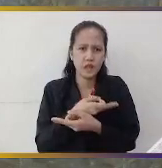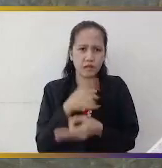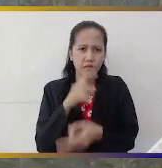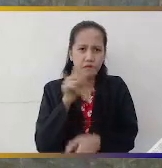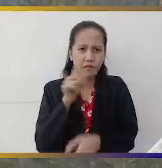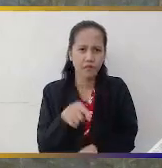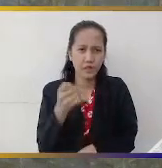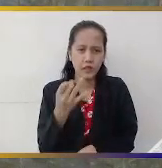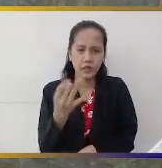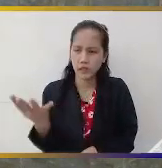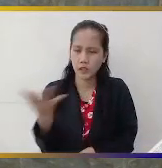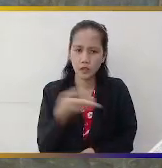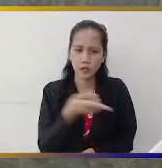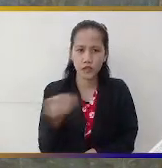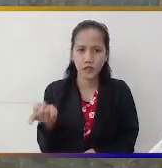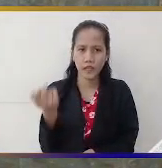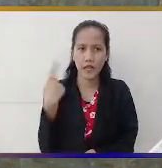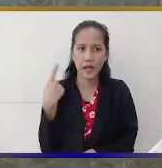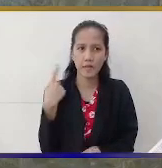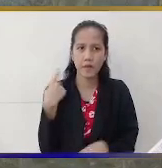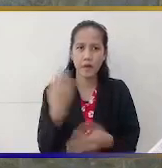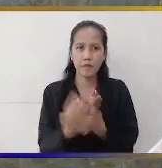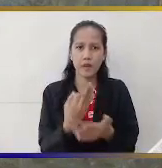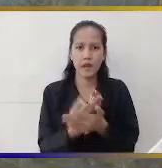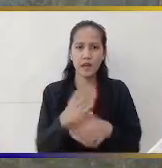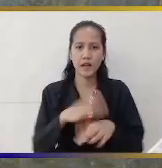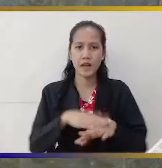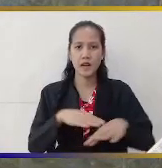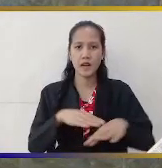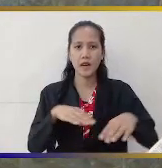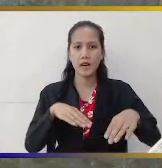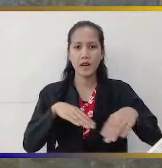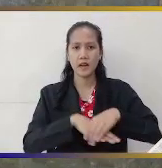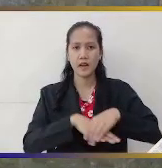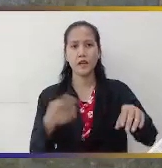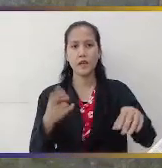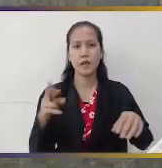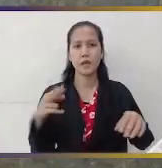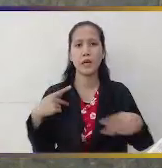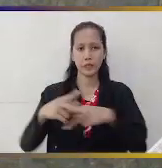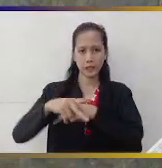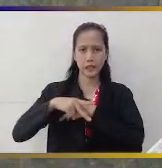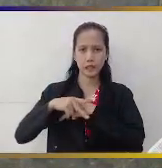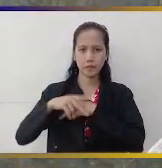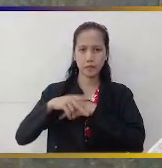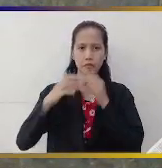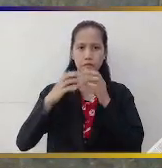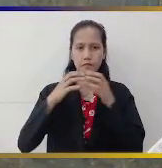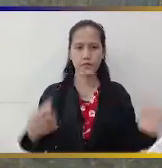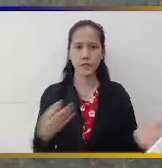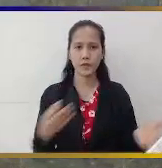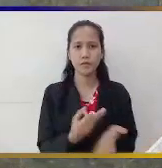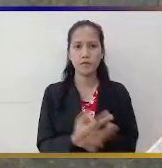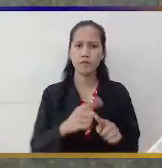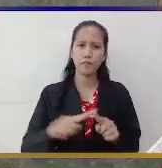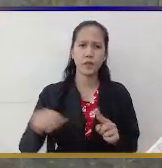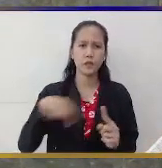bangko? Ilan sa atin may mga tinatago pa tayong for emergency na pera? And yet, pag nagbibigay tayo sa church,